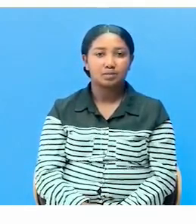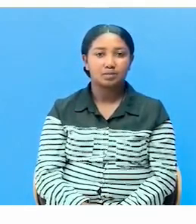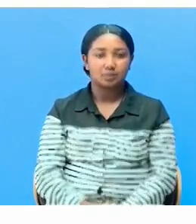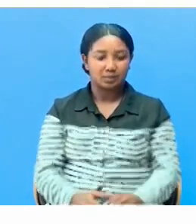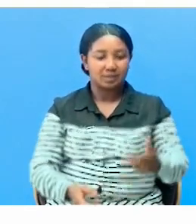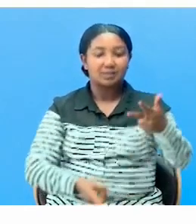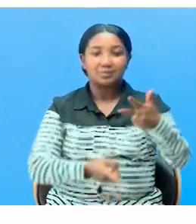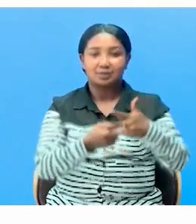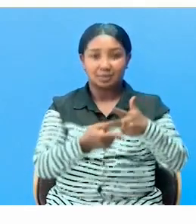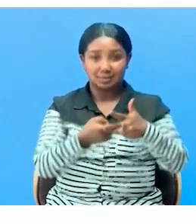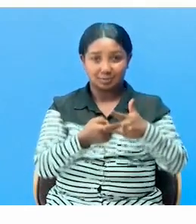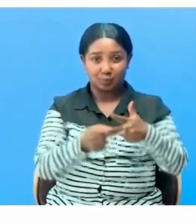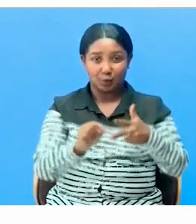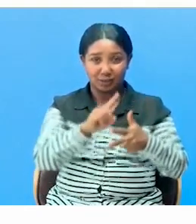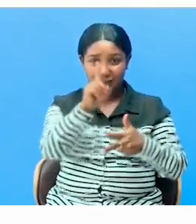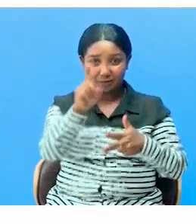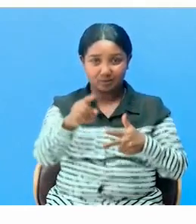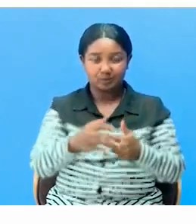The third question,